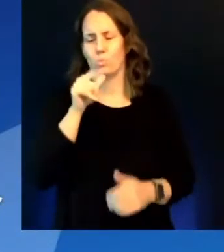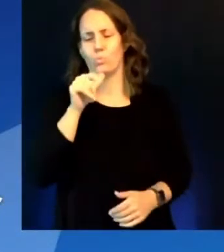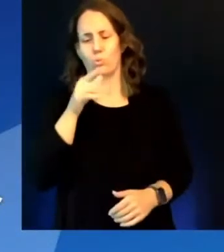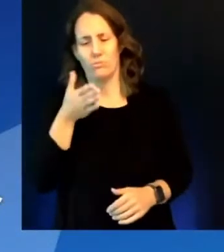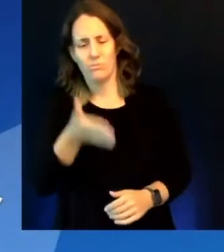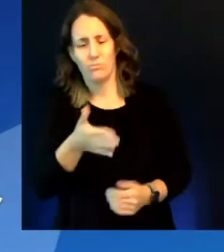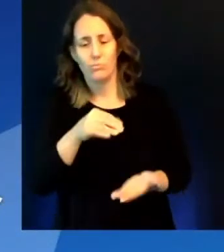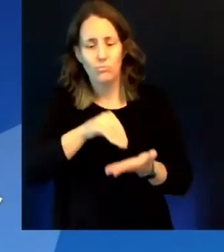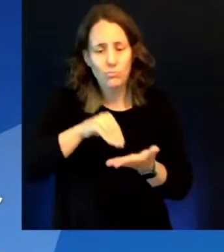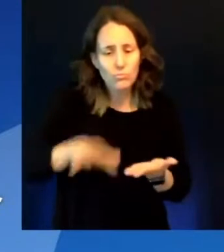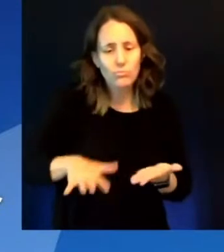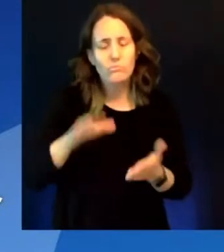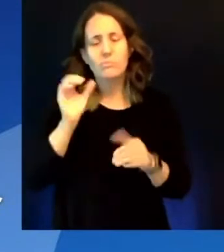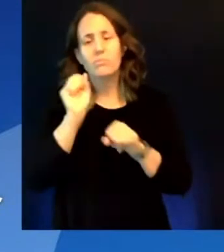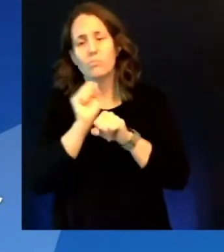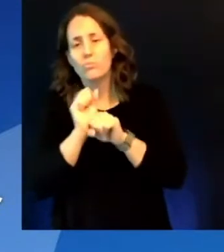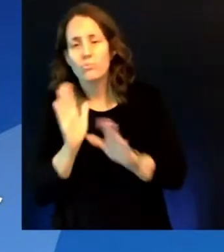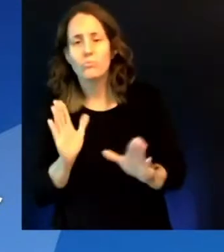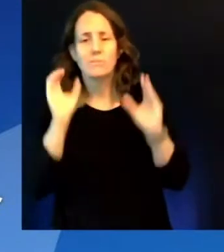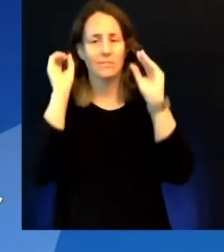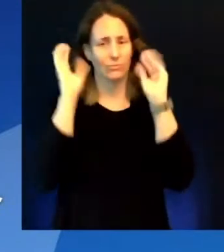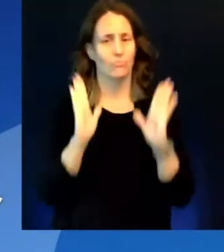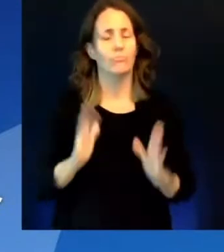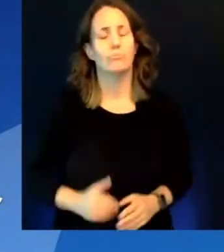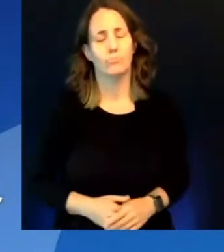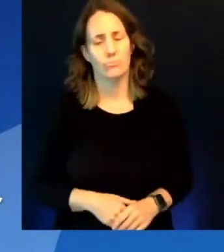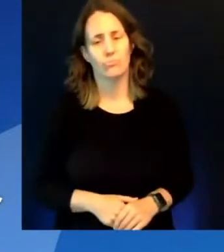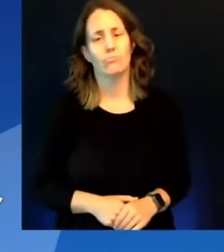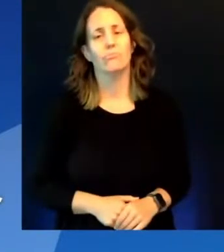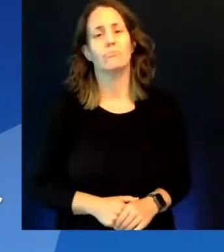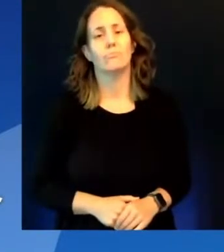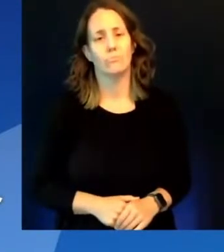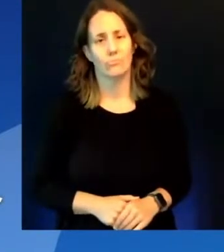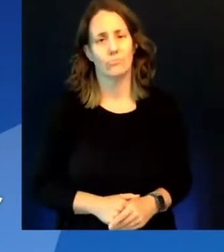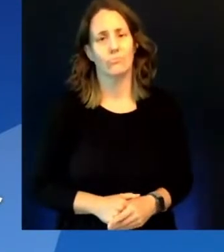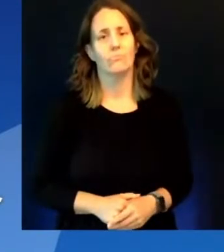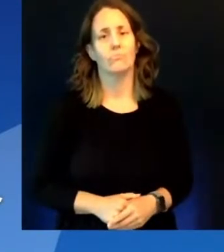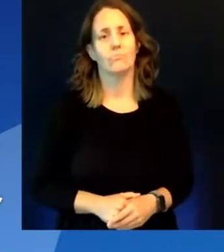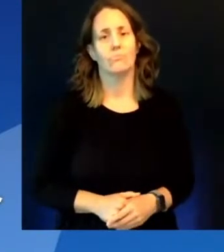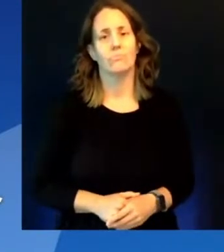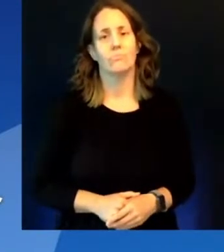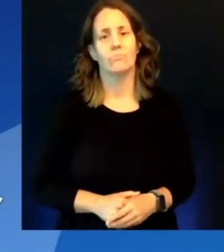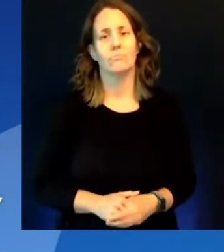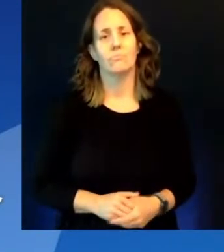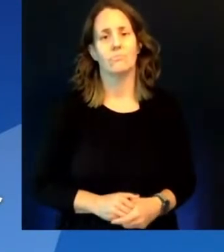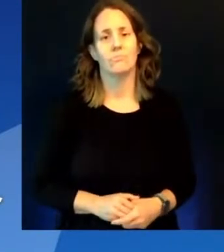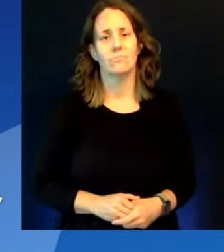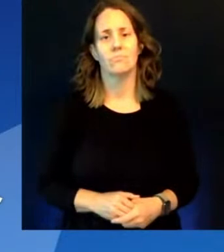Thank you. And now to Megan Kernan from WBAY-TV in Green Bay. Megan?